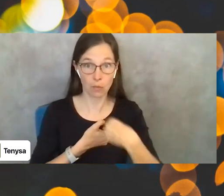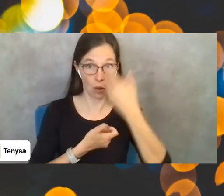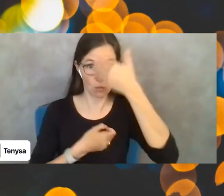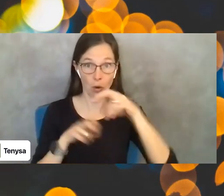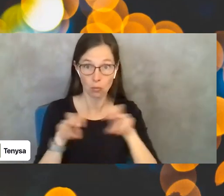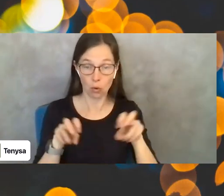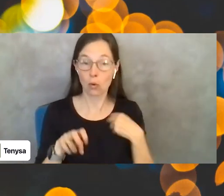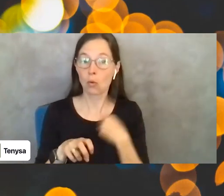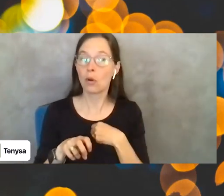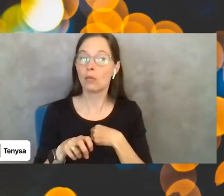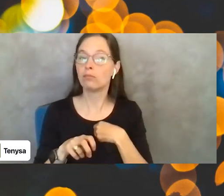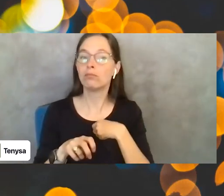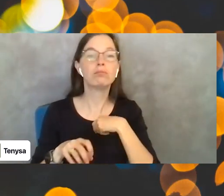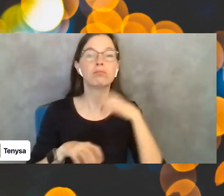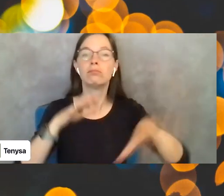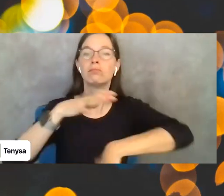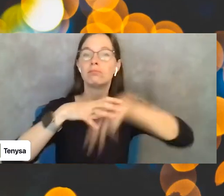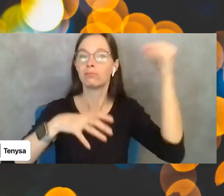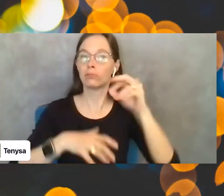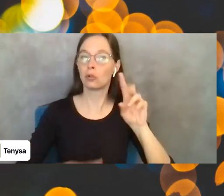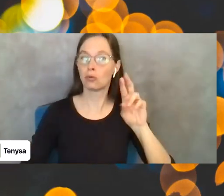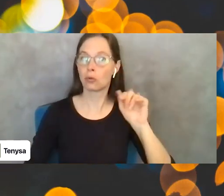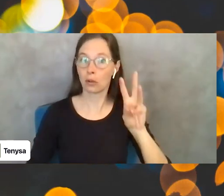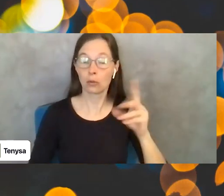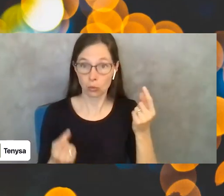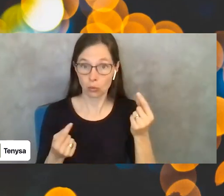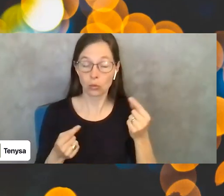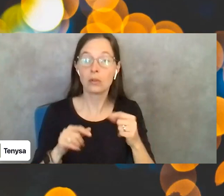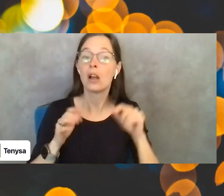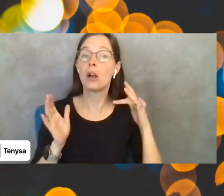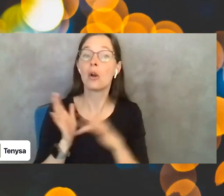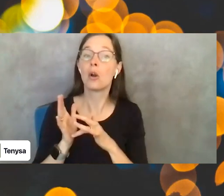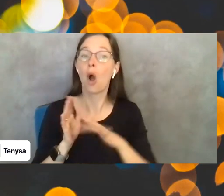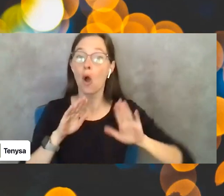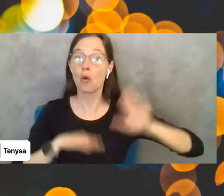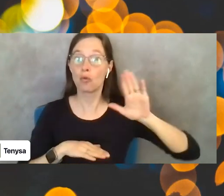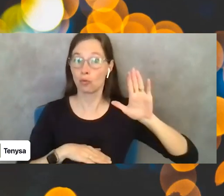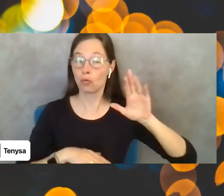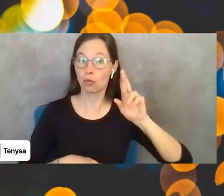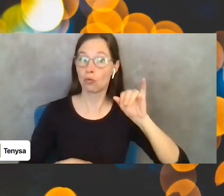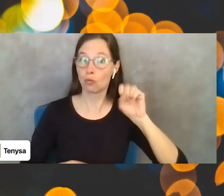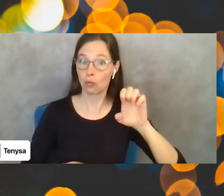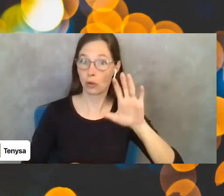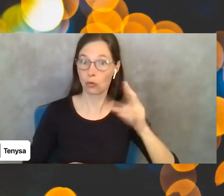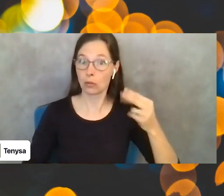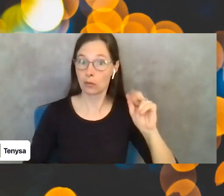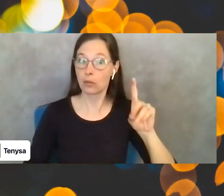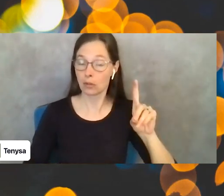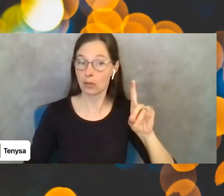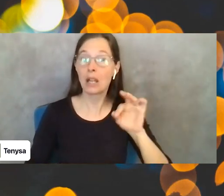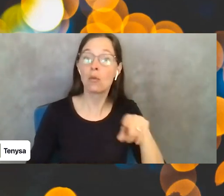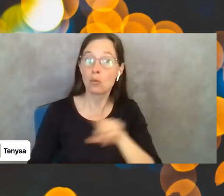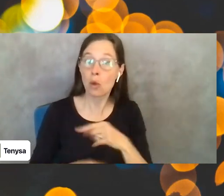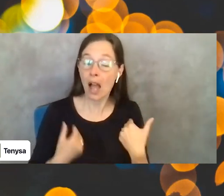we are doing a random drawing. So all you have to use is hit that raise your hand feature if you have a working camera and mic, you have